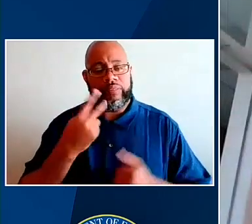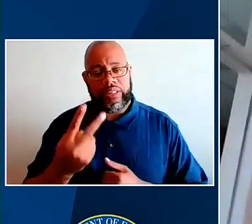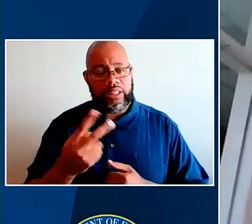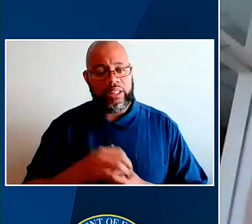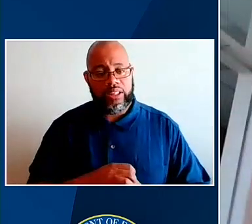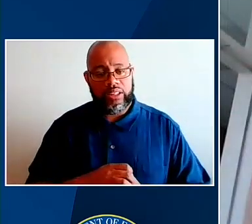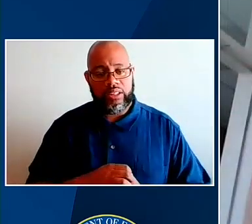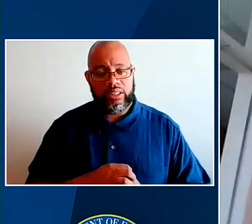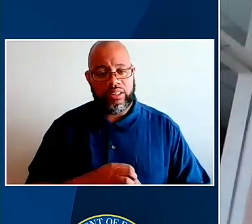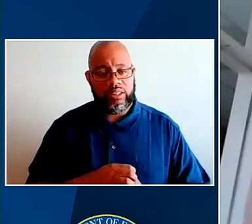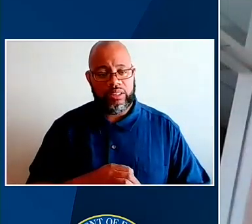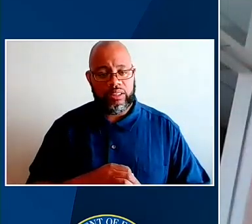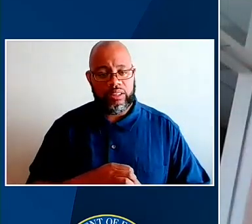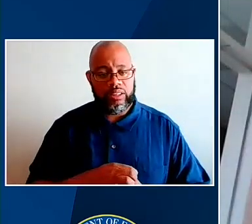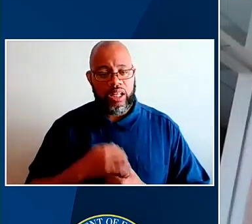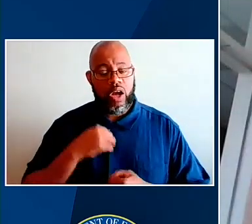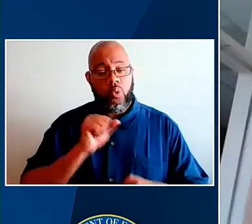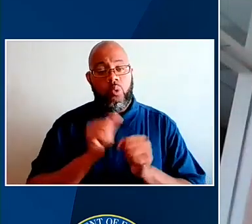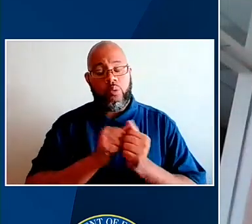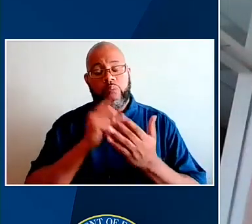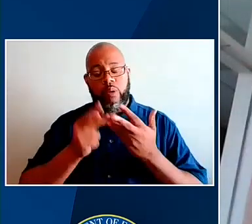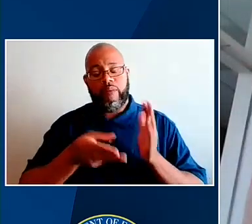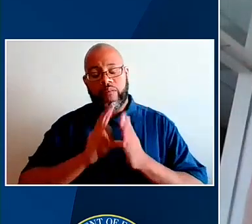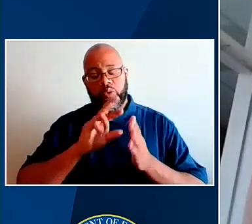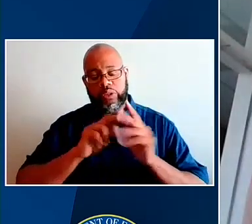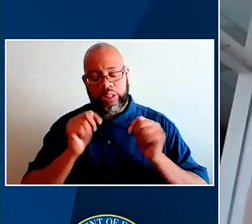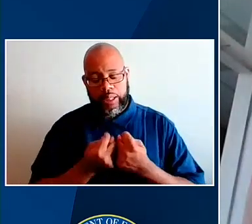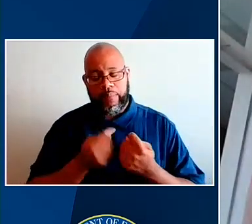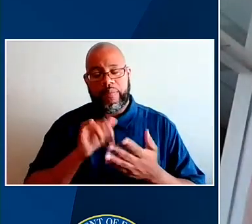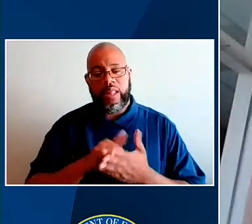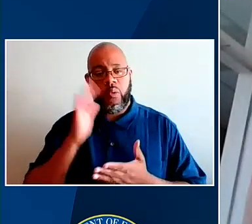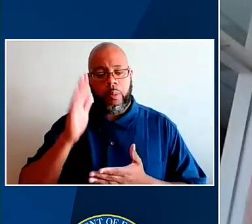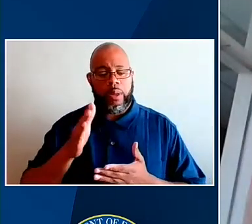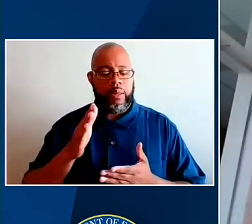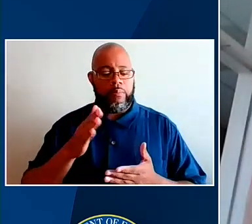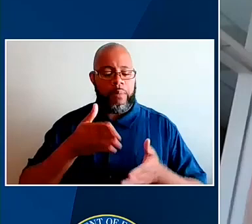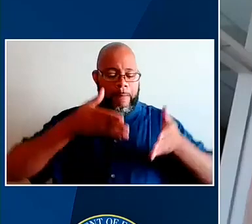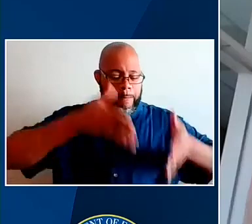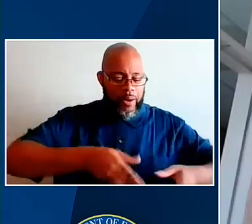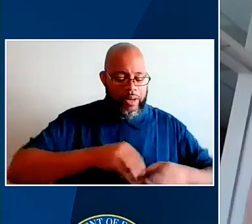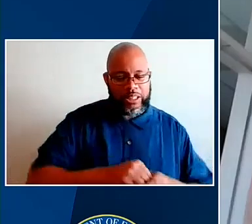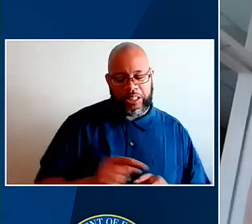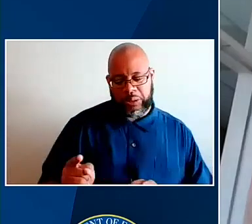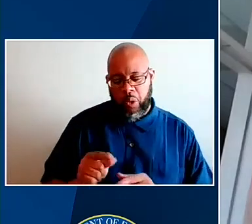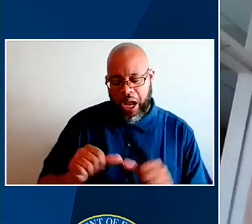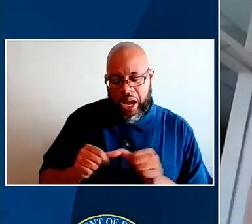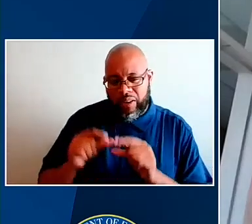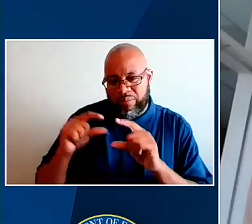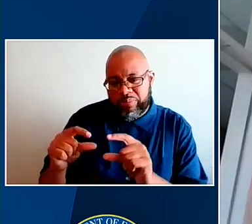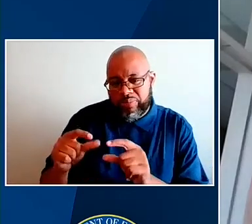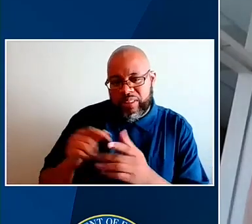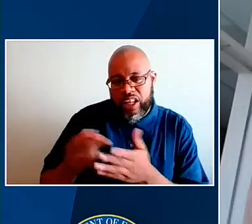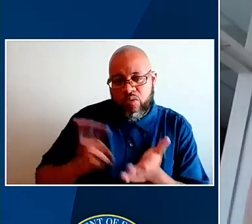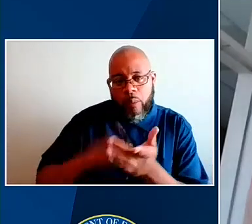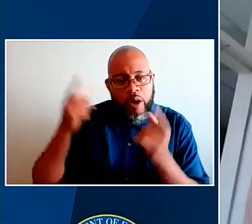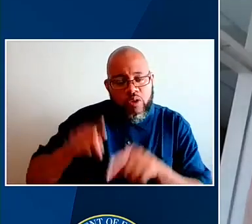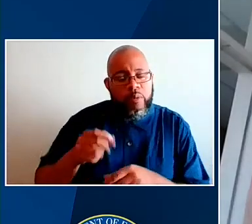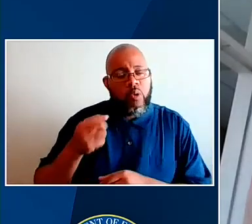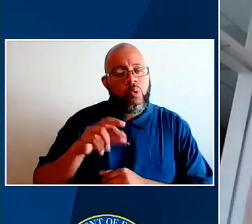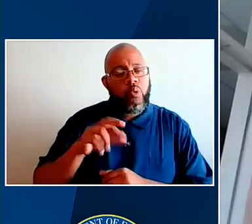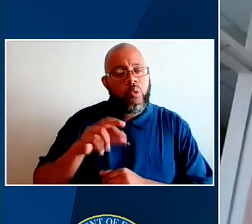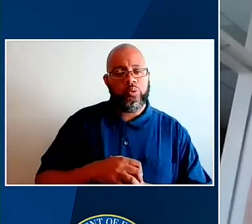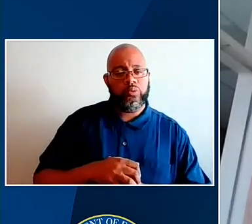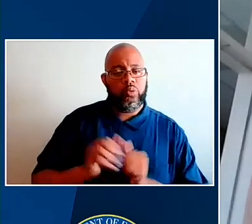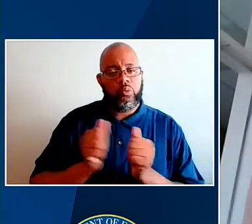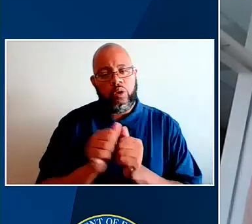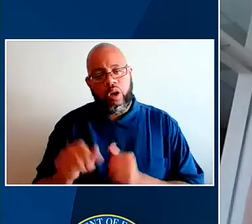and I do a lot of work with the program review team, is it'll be buried in a tiny little spot in the enrollment agreement or with